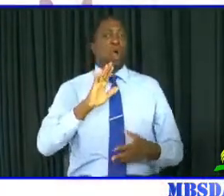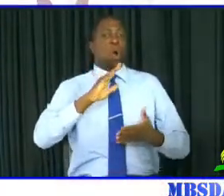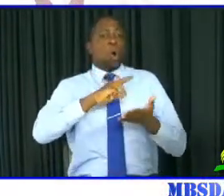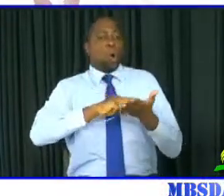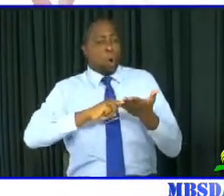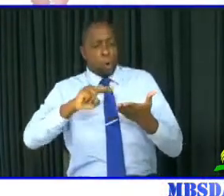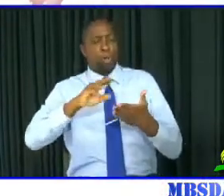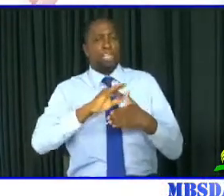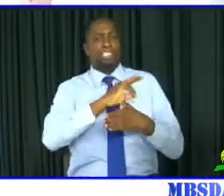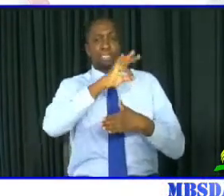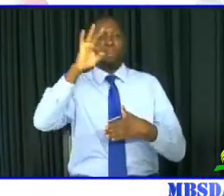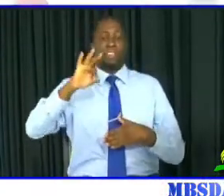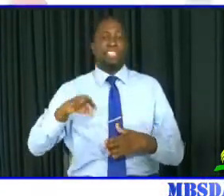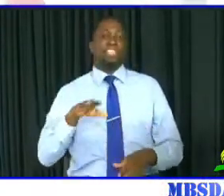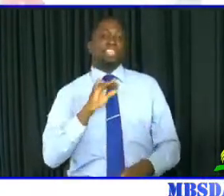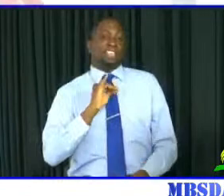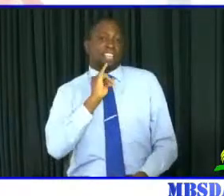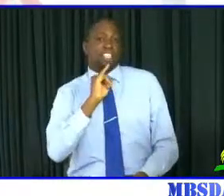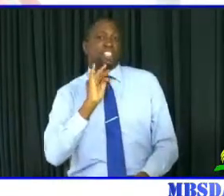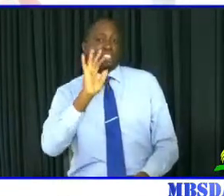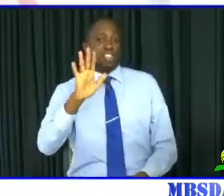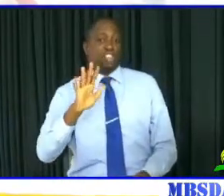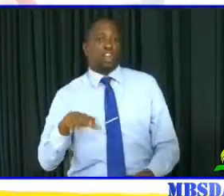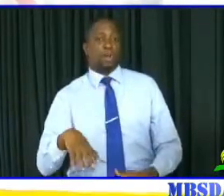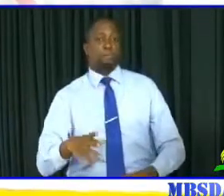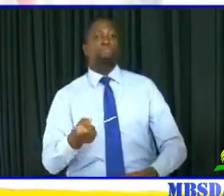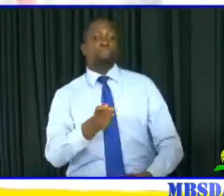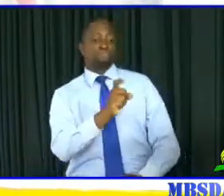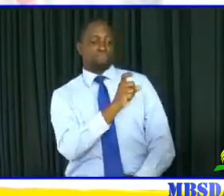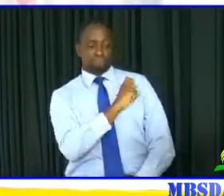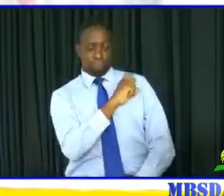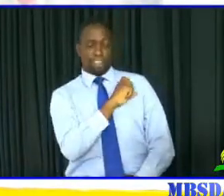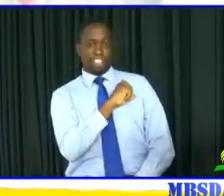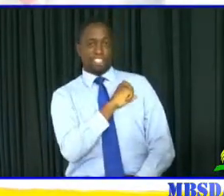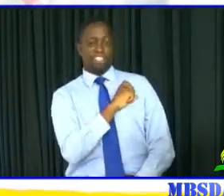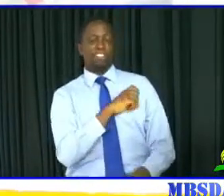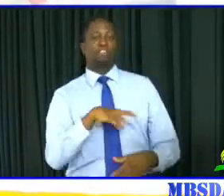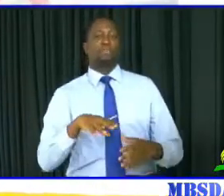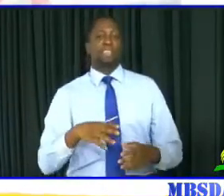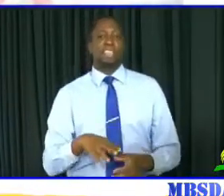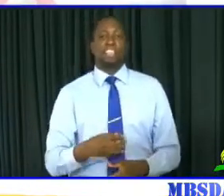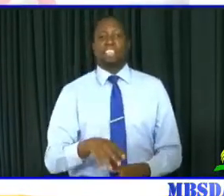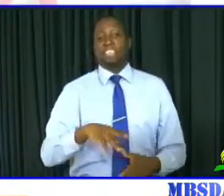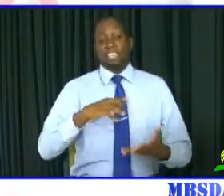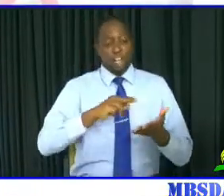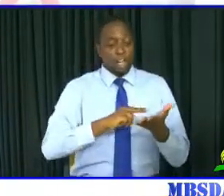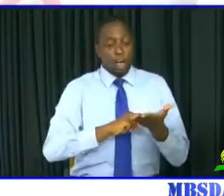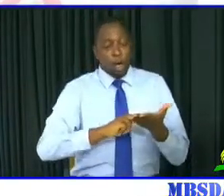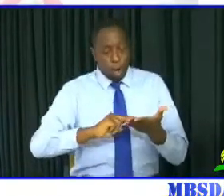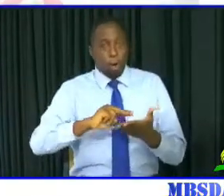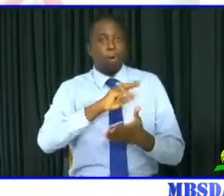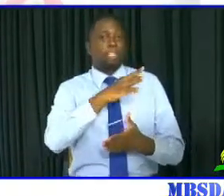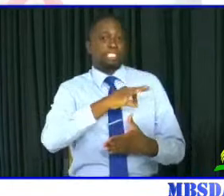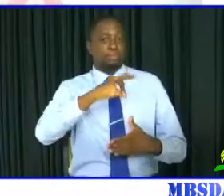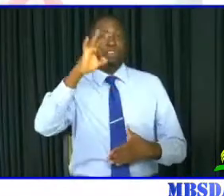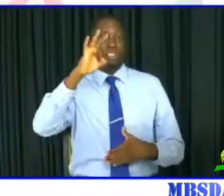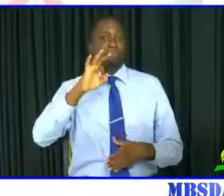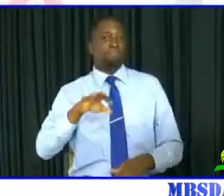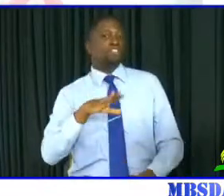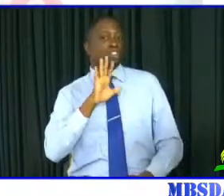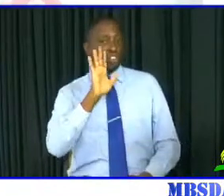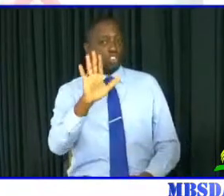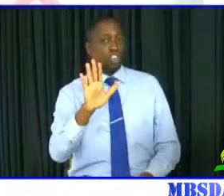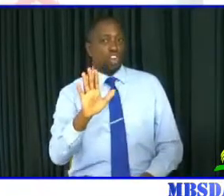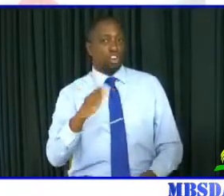close protection officer. You got to let somebody know that you've got your own CPO. God has assigned